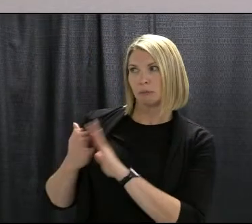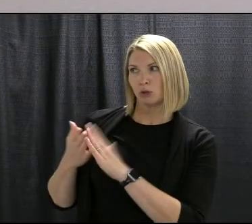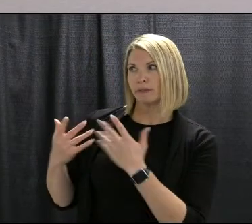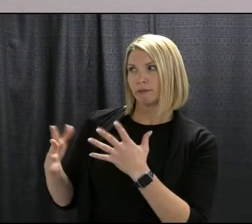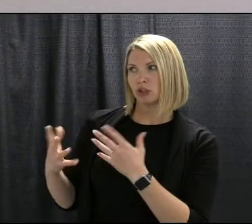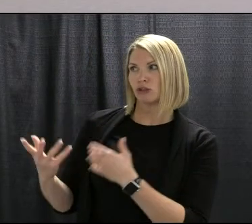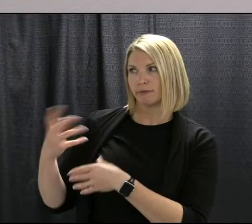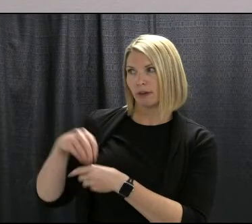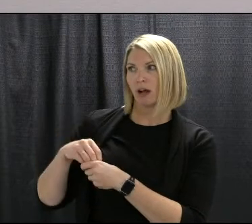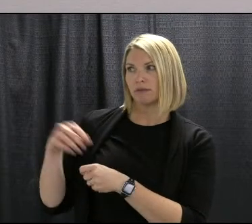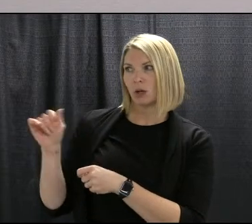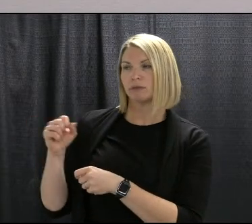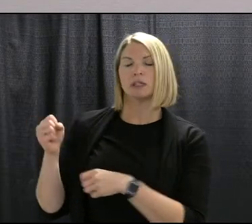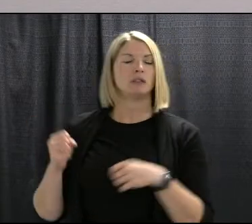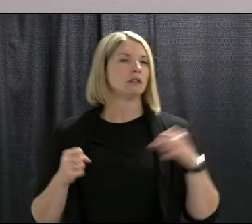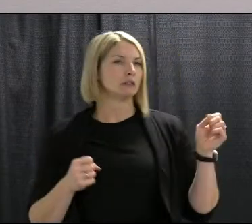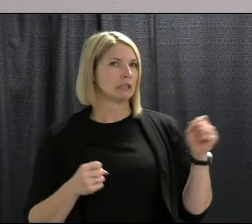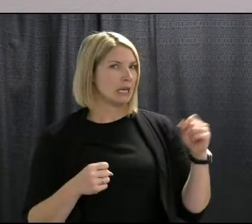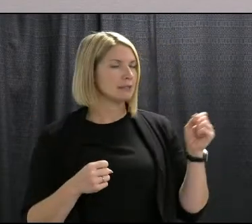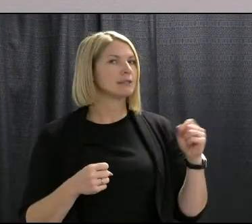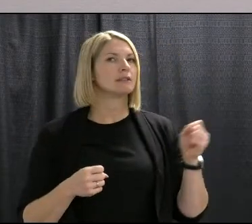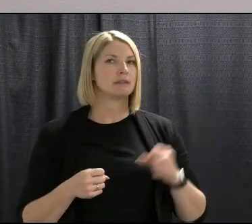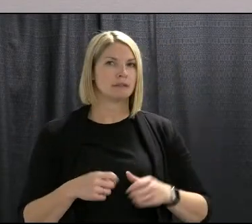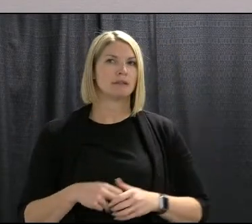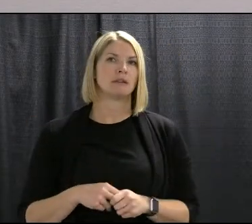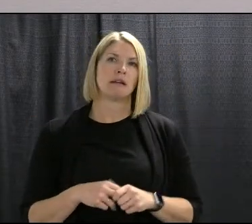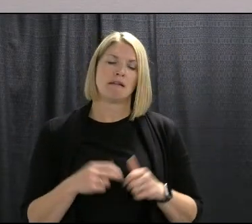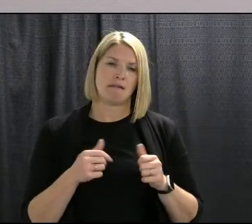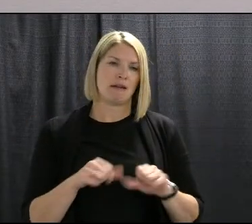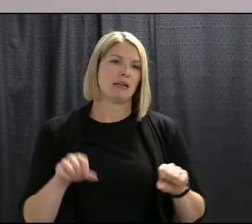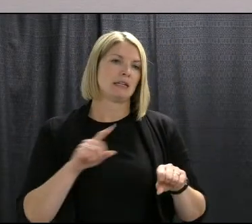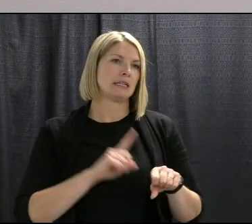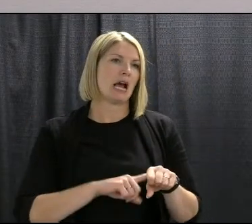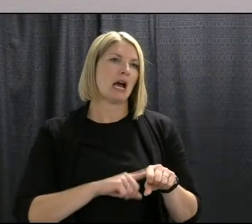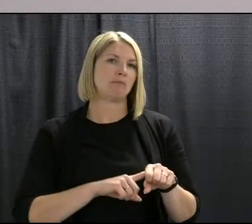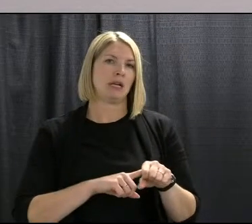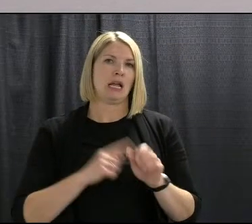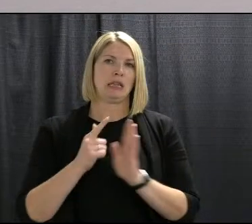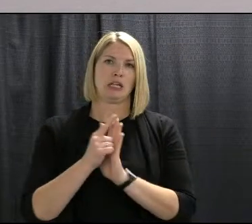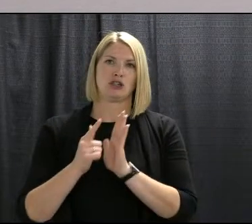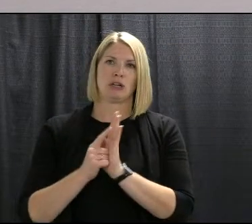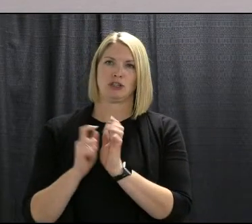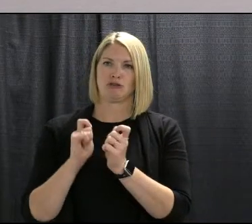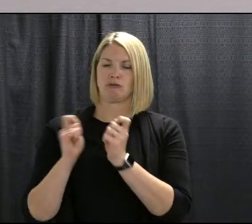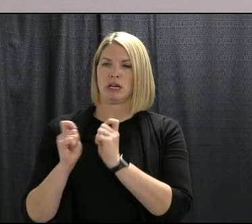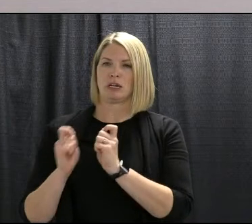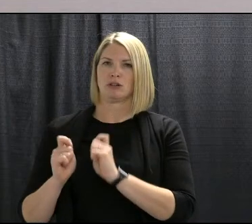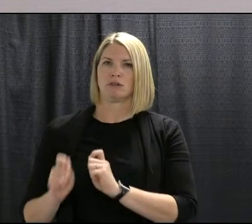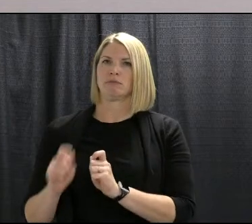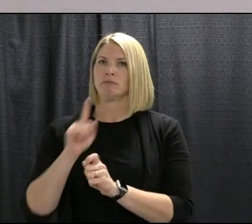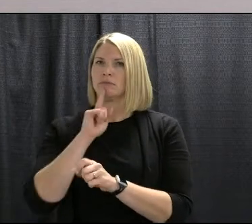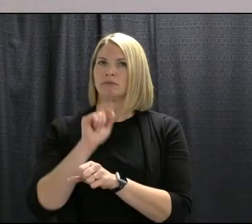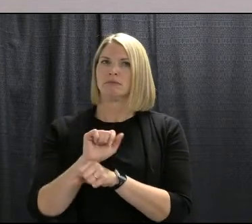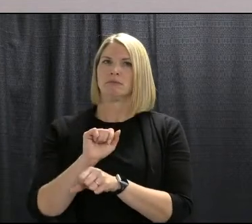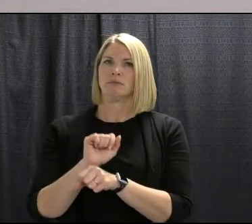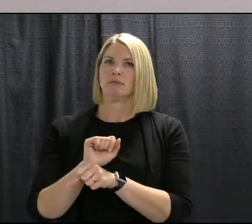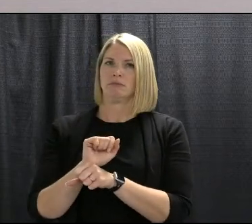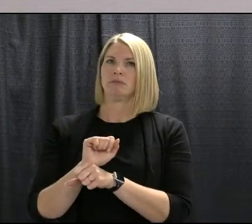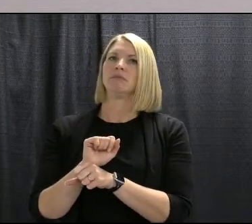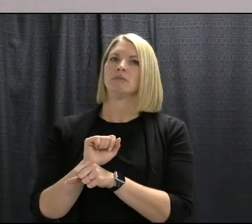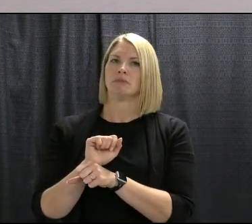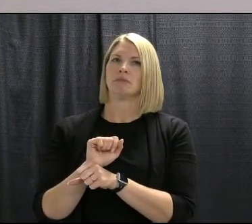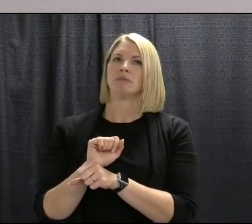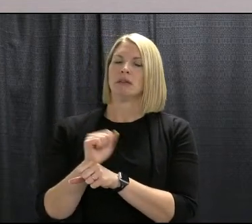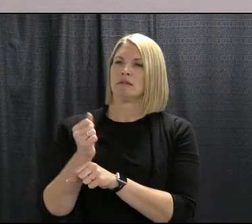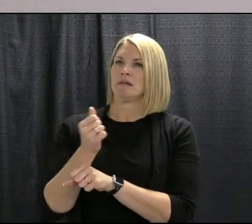stakeholders. Yeah, as so well. I mean, anytime you make changes to legislation, there's always an angst that goes along with that from the stakeholders that are there. But one thing is